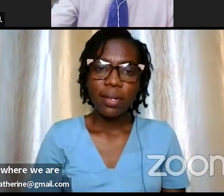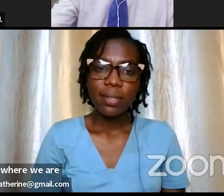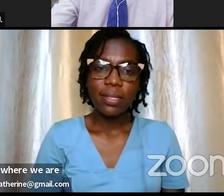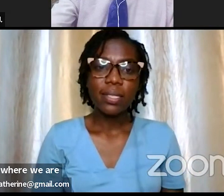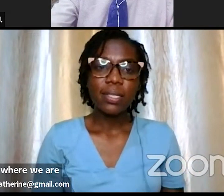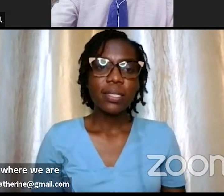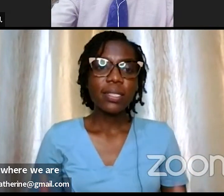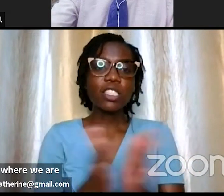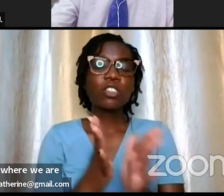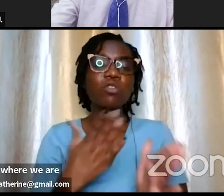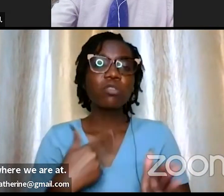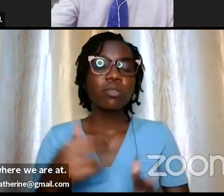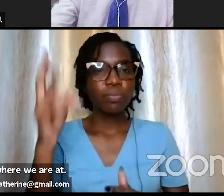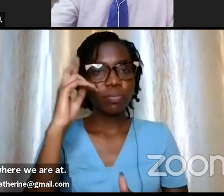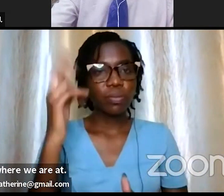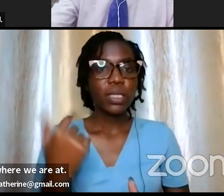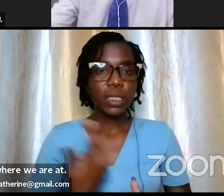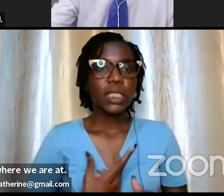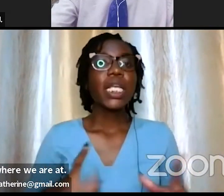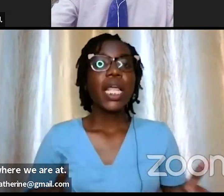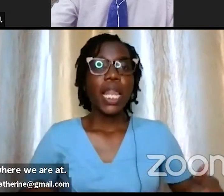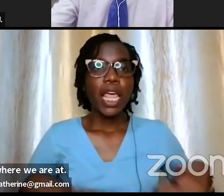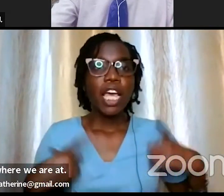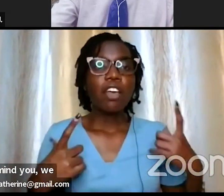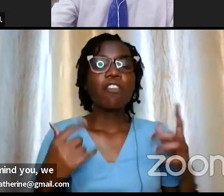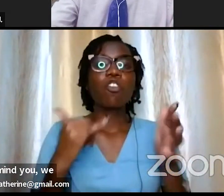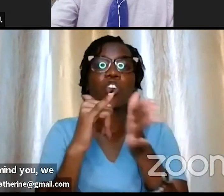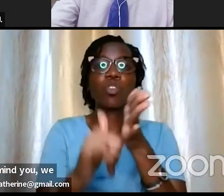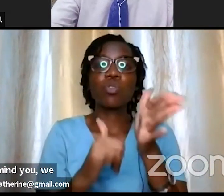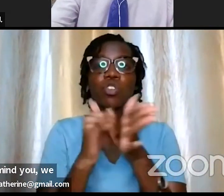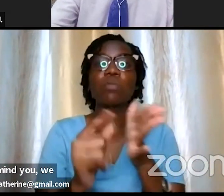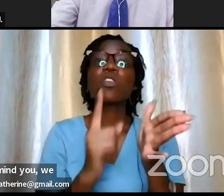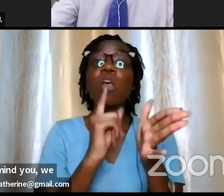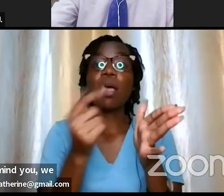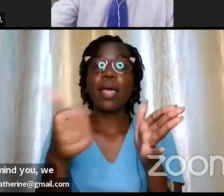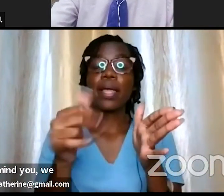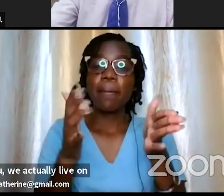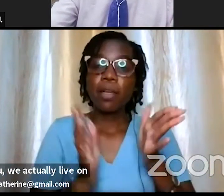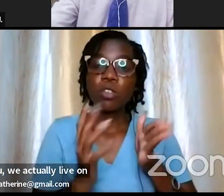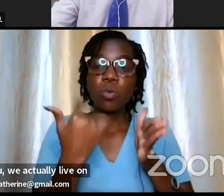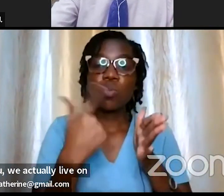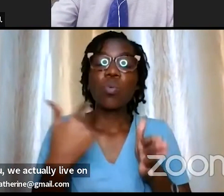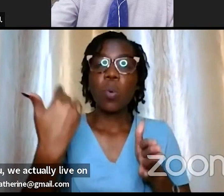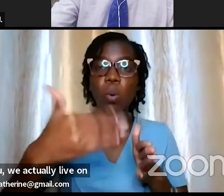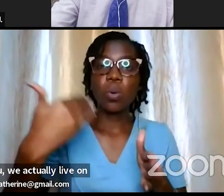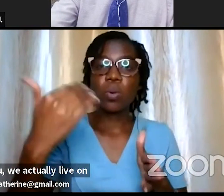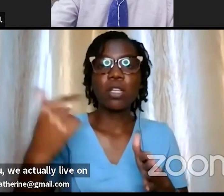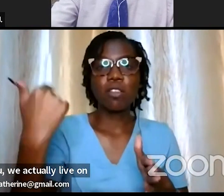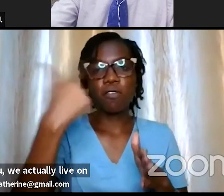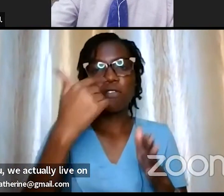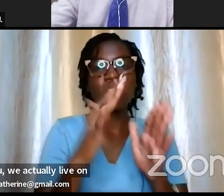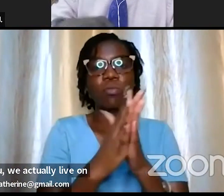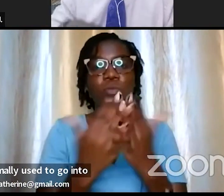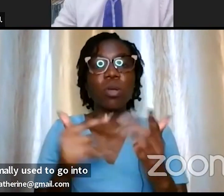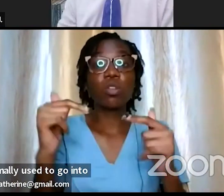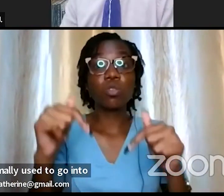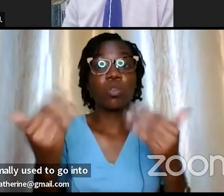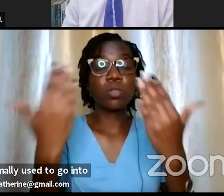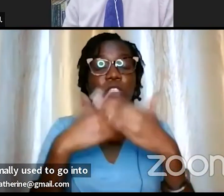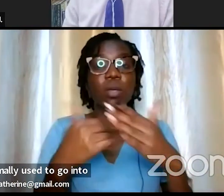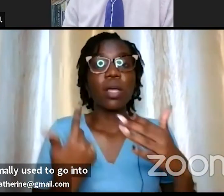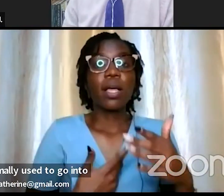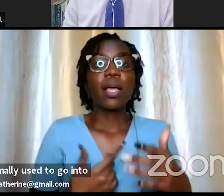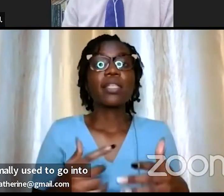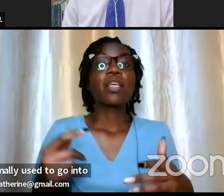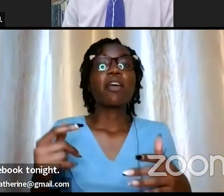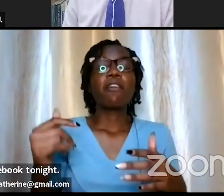just to remind you, we're actually live on YouTube. So for anyone who is normally used to going to Facebook, we're not on Facebook tonight. We are live